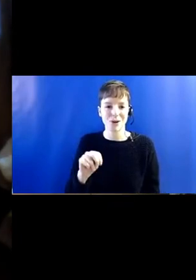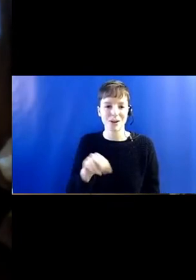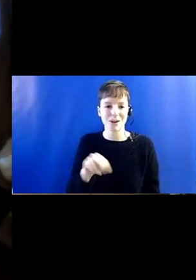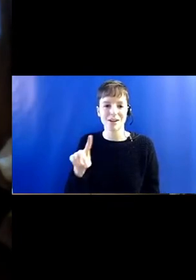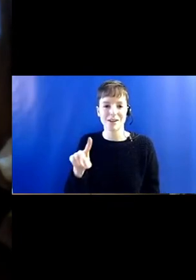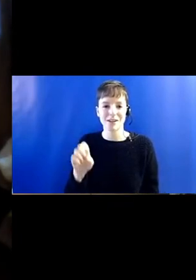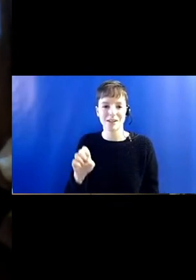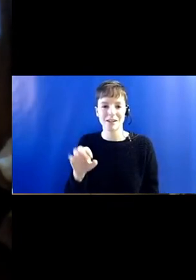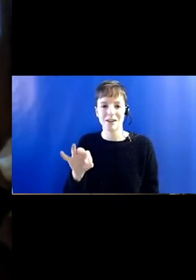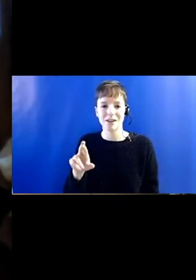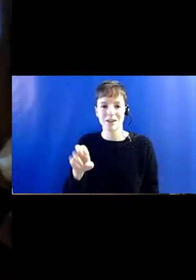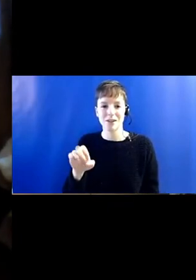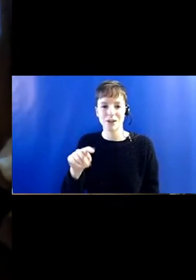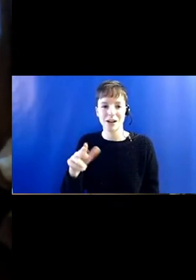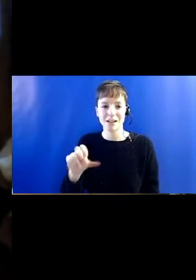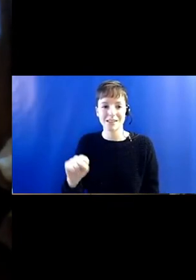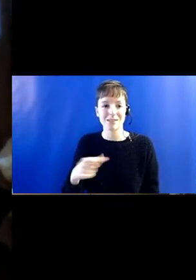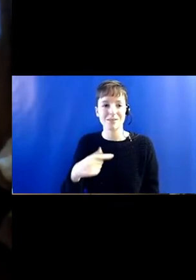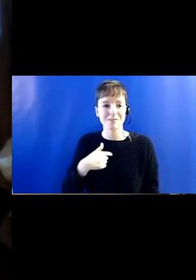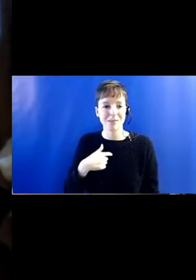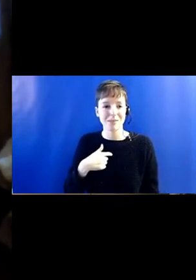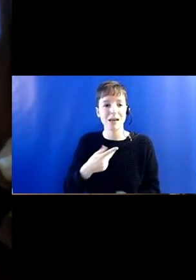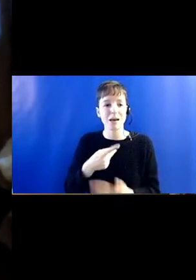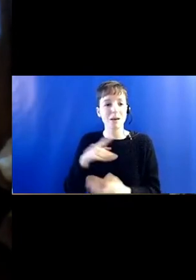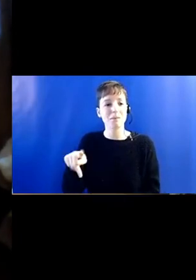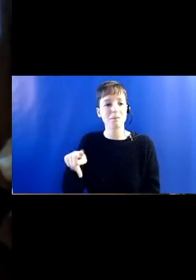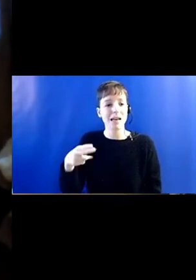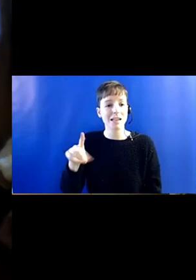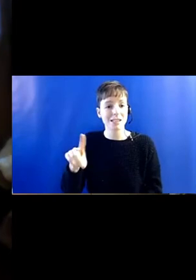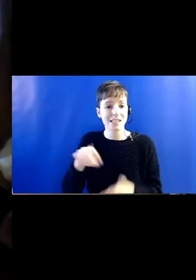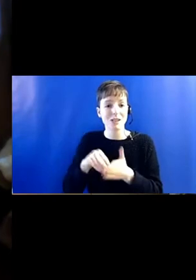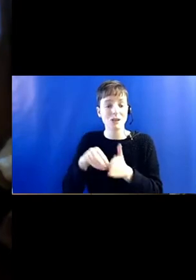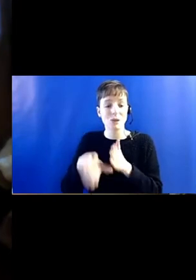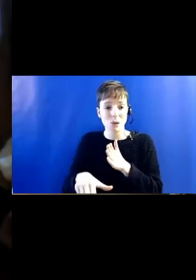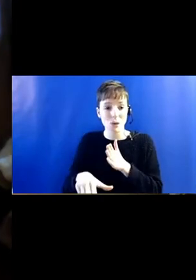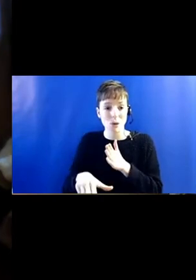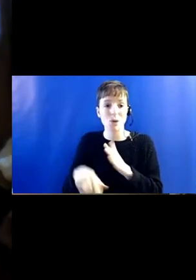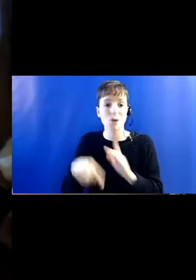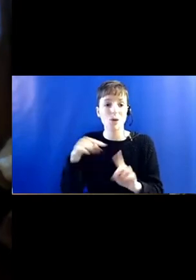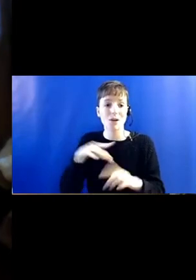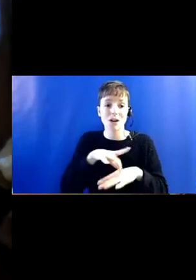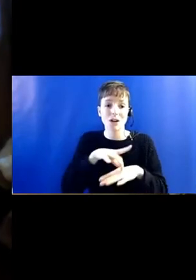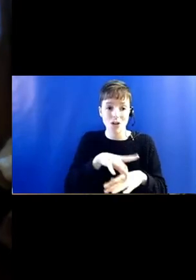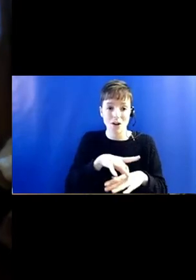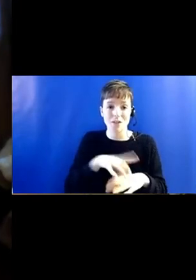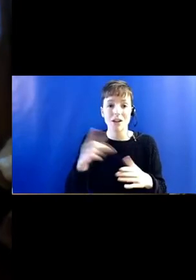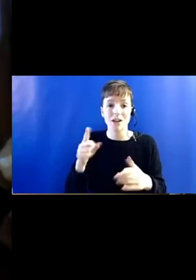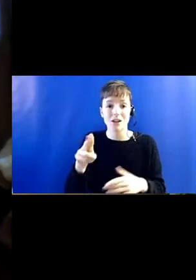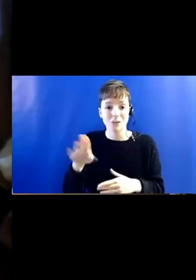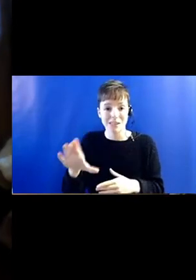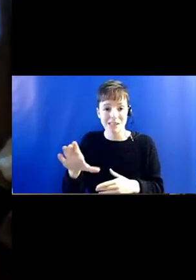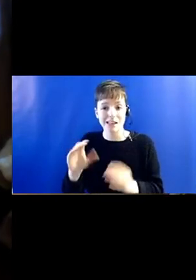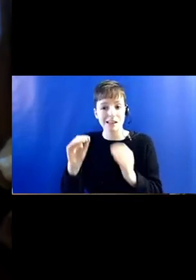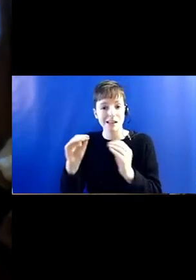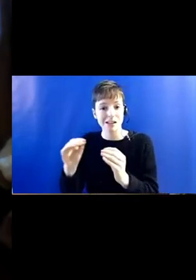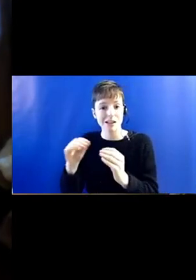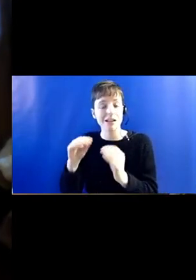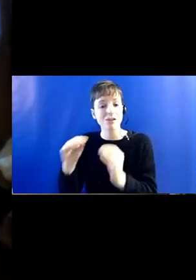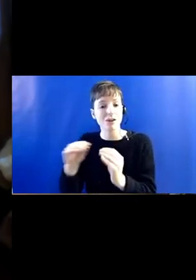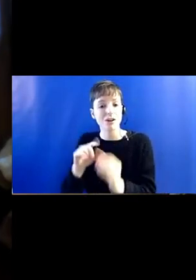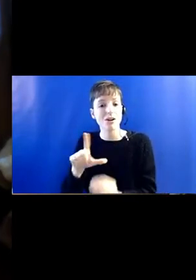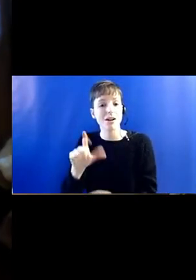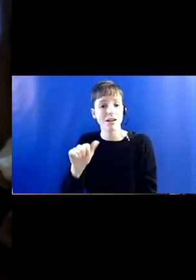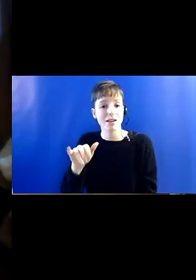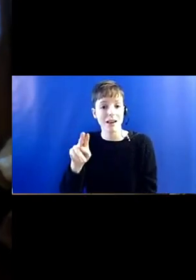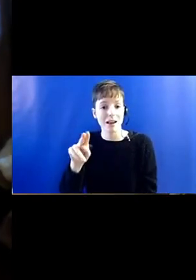and I am a PhD candidate and TA in geography at UBC and an instructor at Langara College. My dissertation research is on